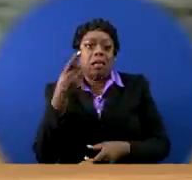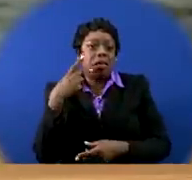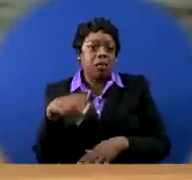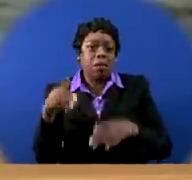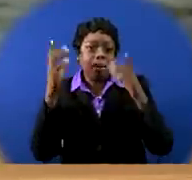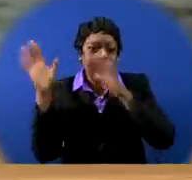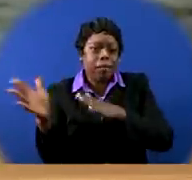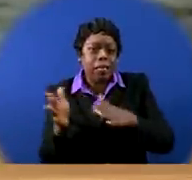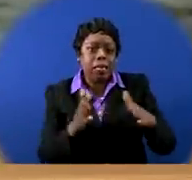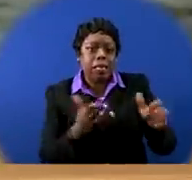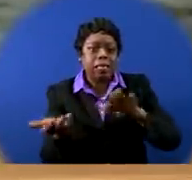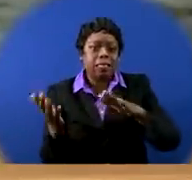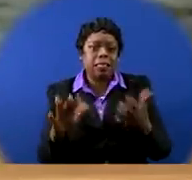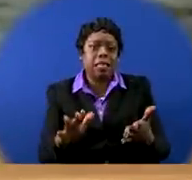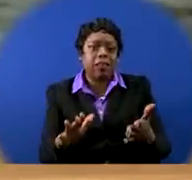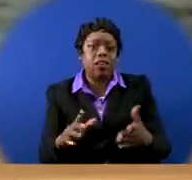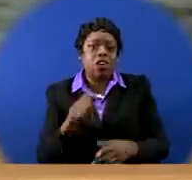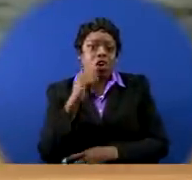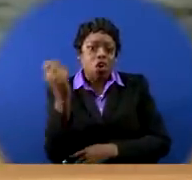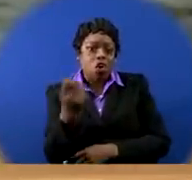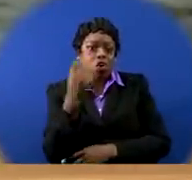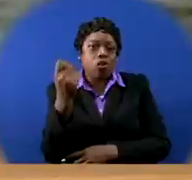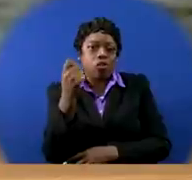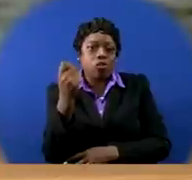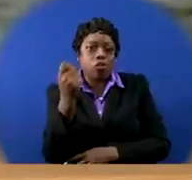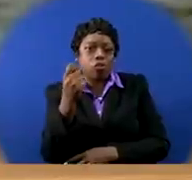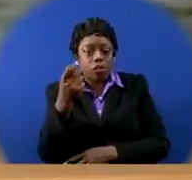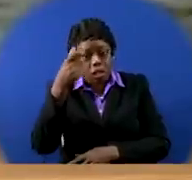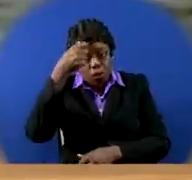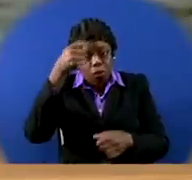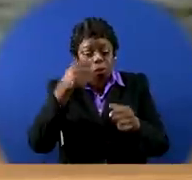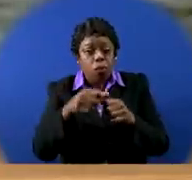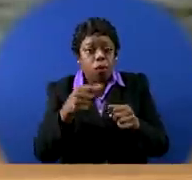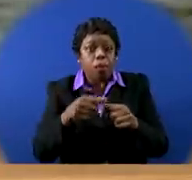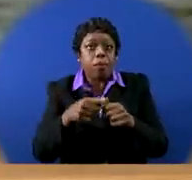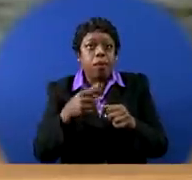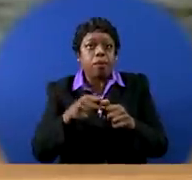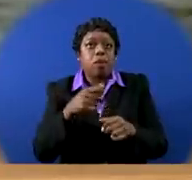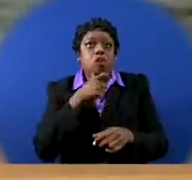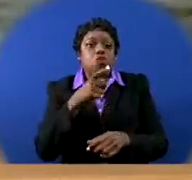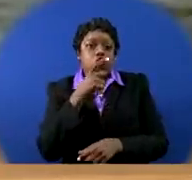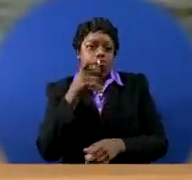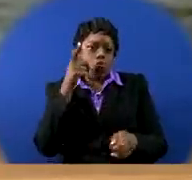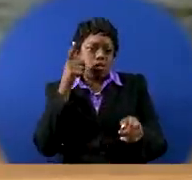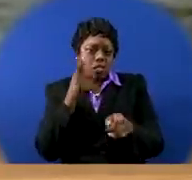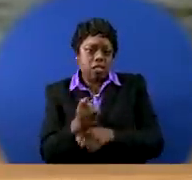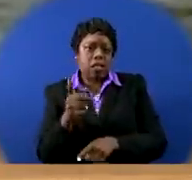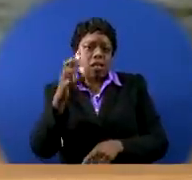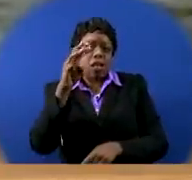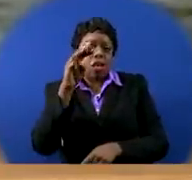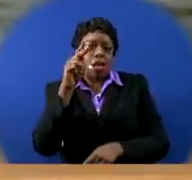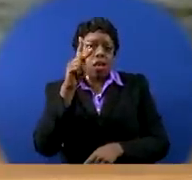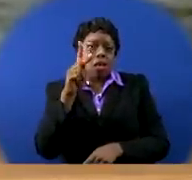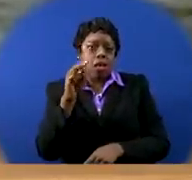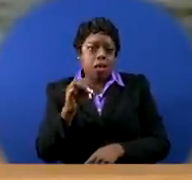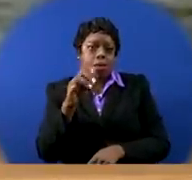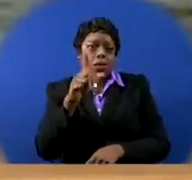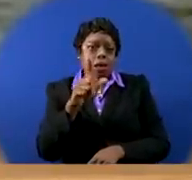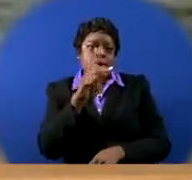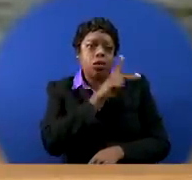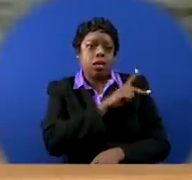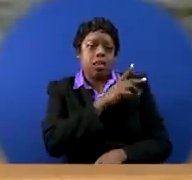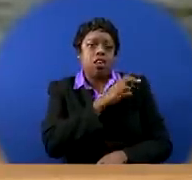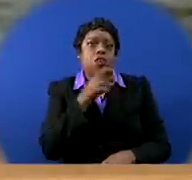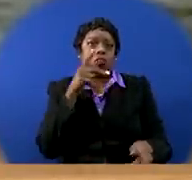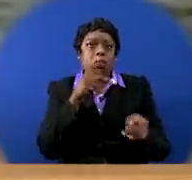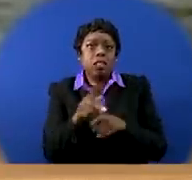we'll commemorate the unnecessary, unexpected death of Dr. Martin Luther King Jr., who was assassinated on April 4th, 1968.